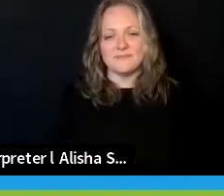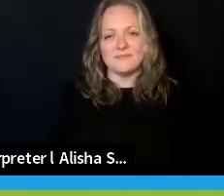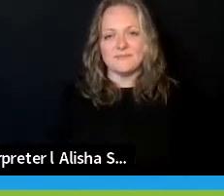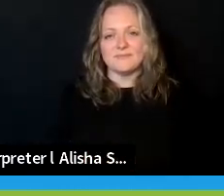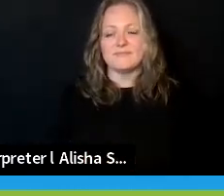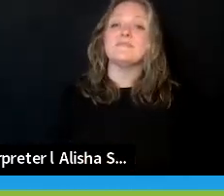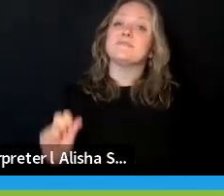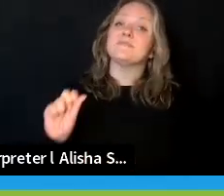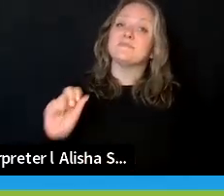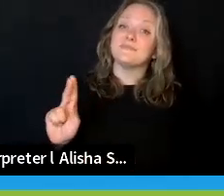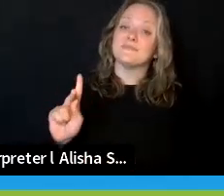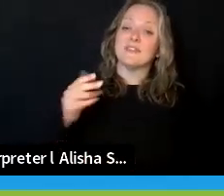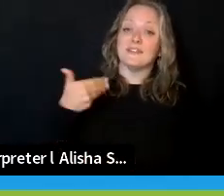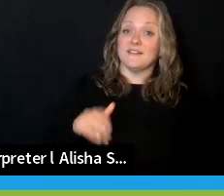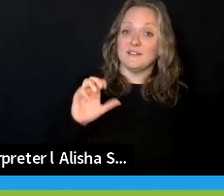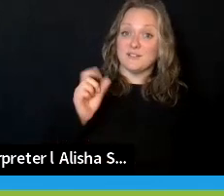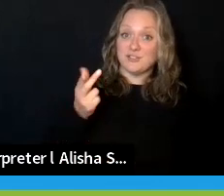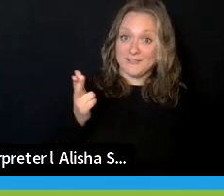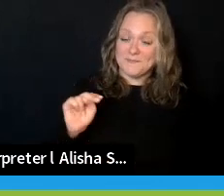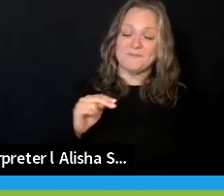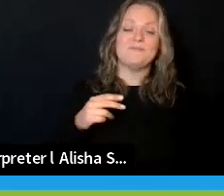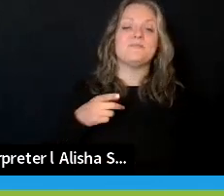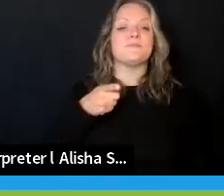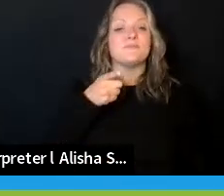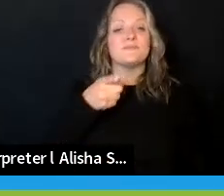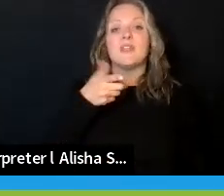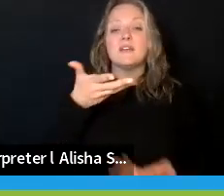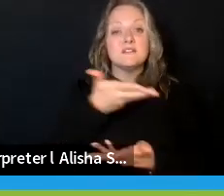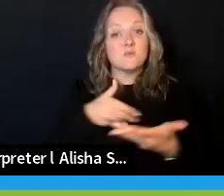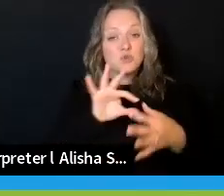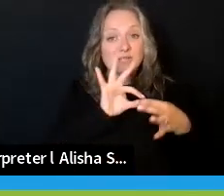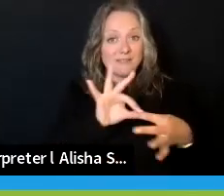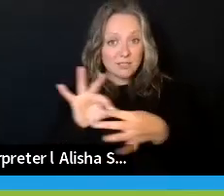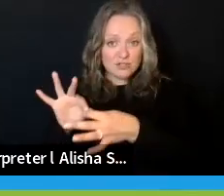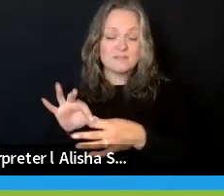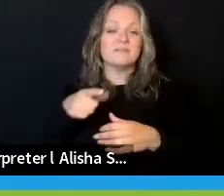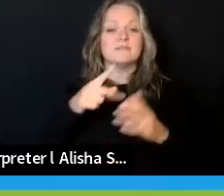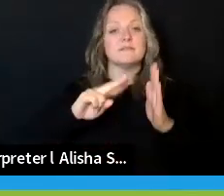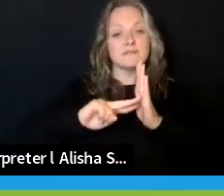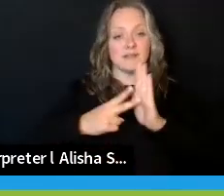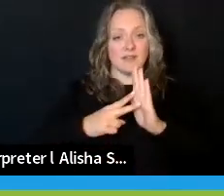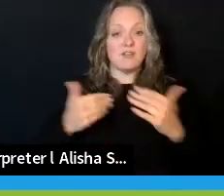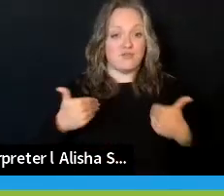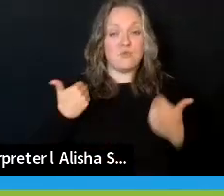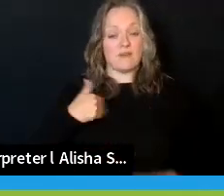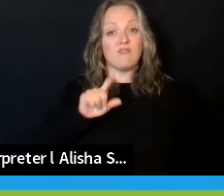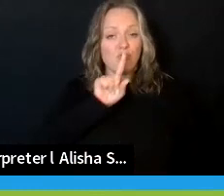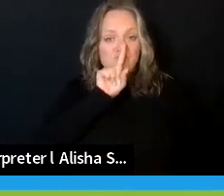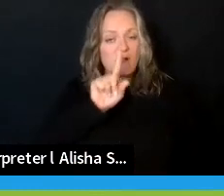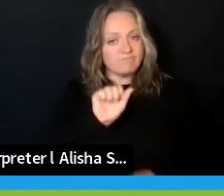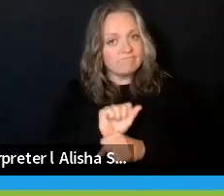All right, so this protective factor is social connections. And this is that youth have real connections with